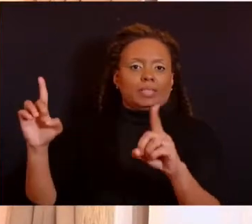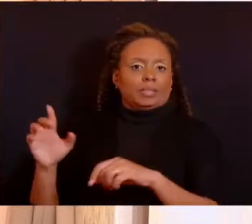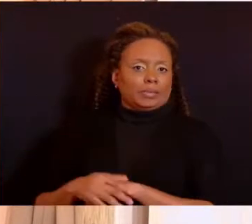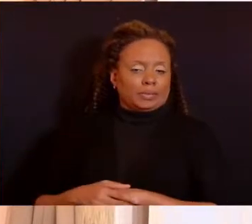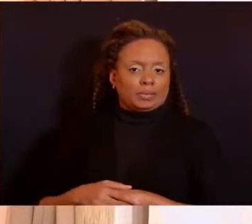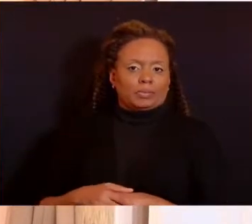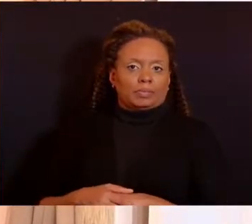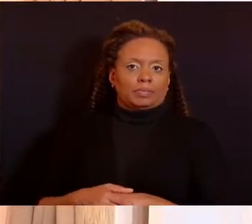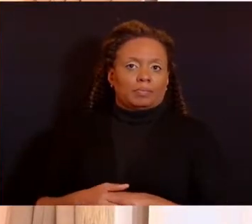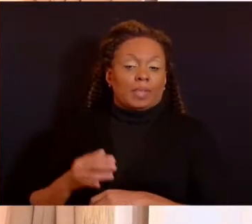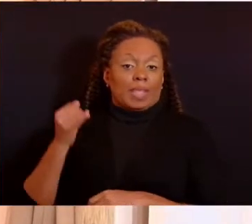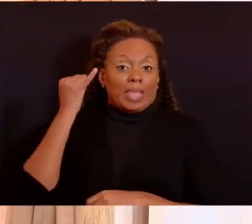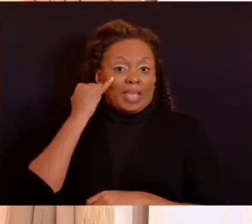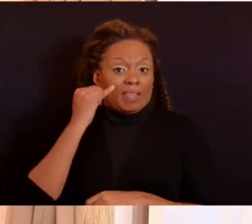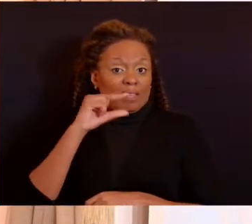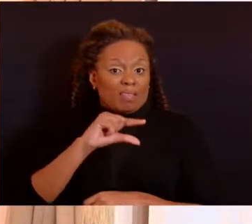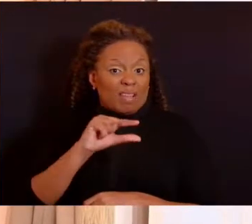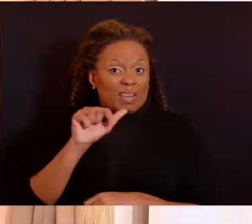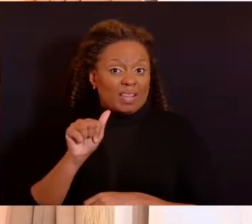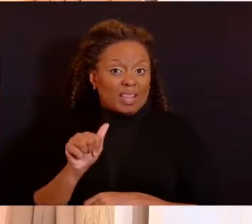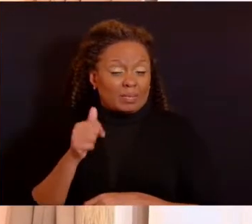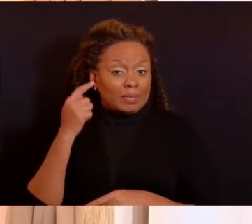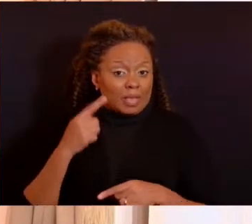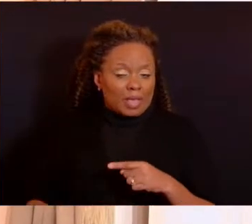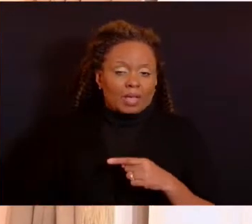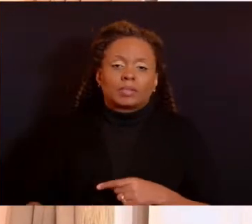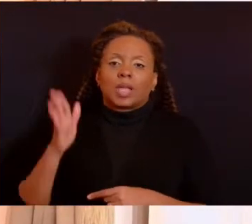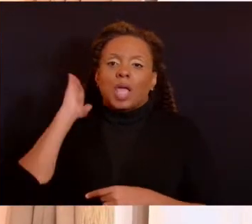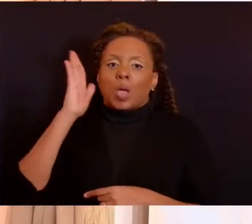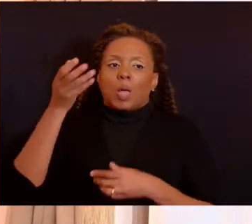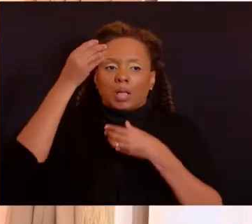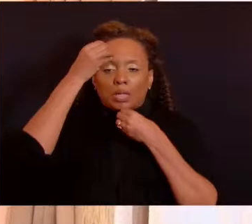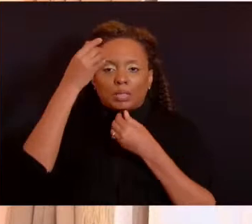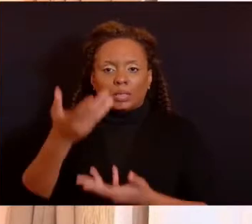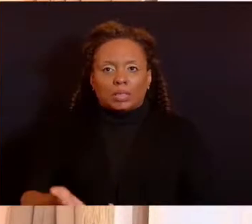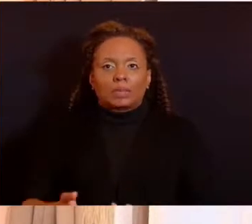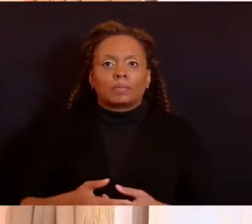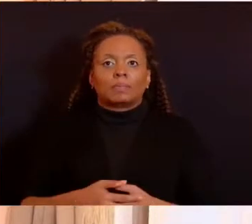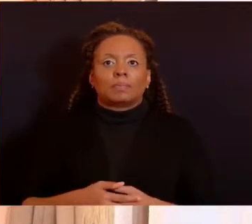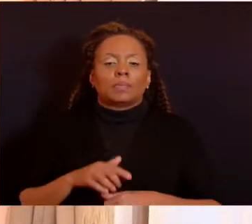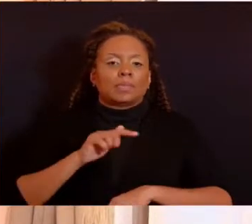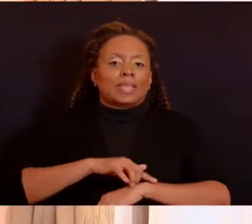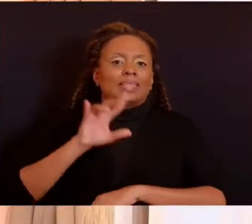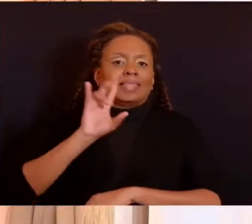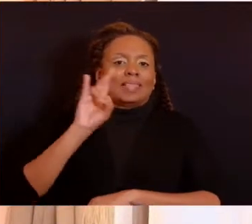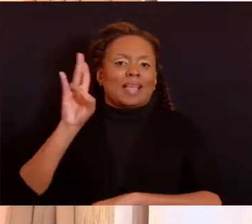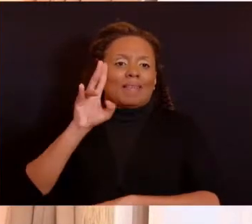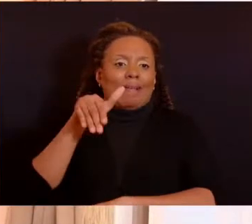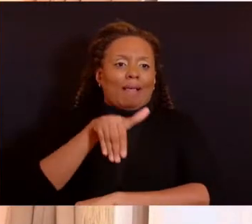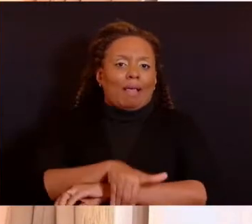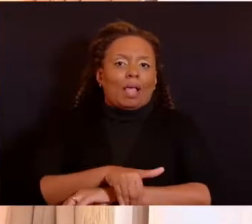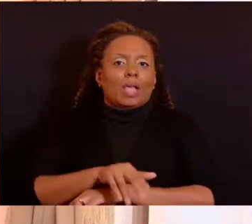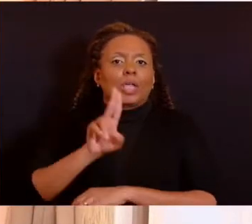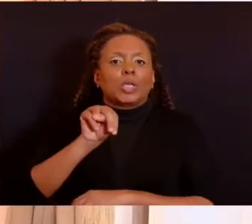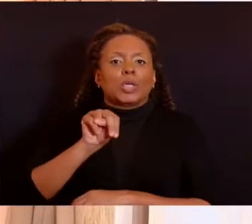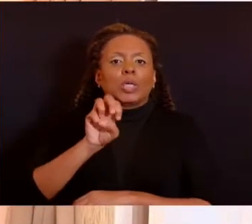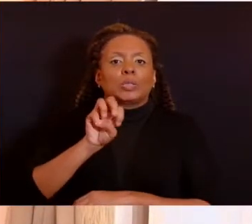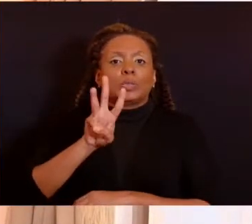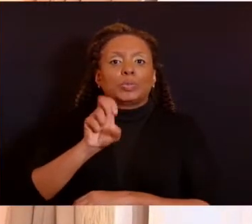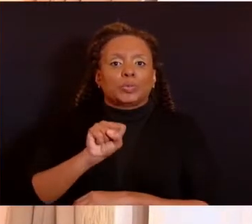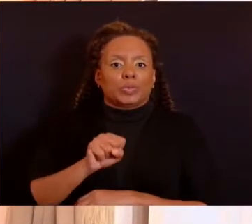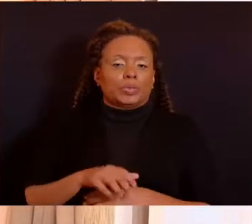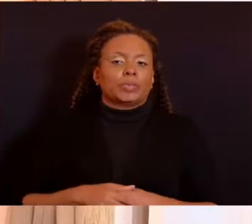that if Grantley Adams can't do it, then she will issue a notice by the 7 p.m. news. Okay?